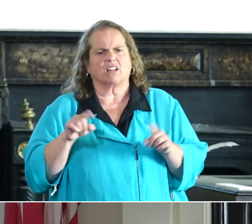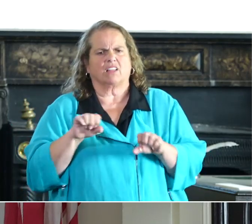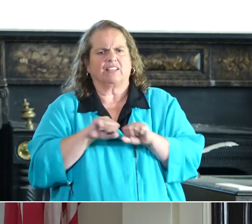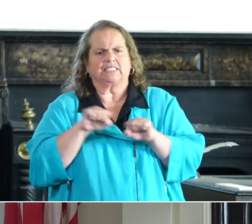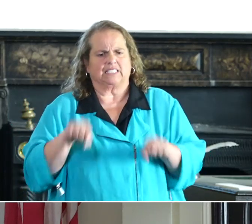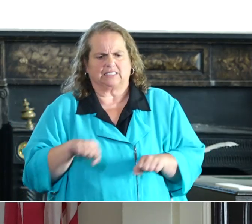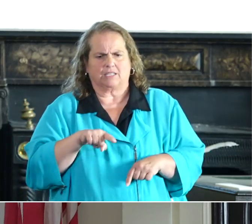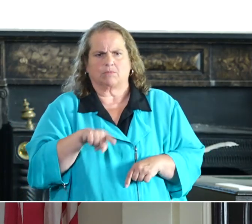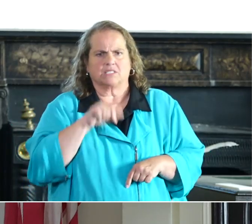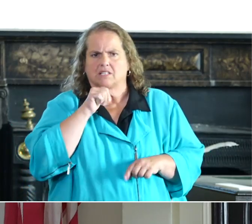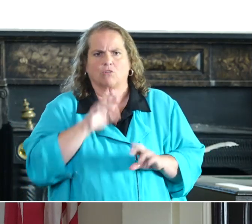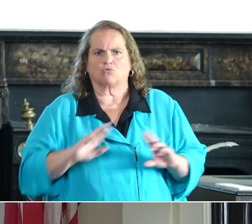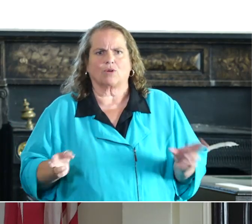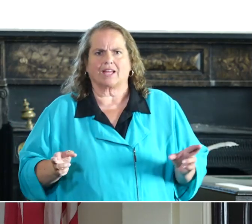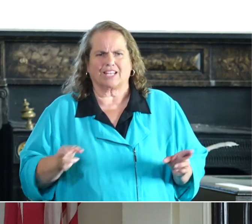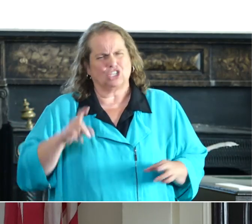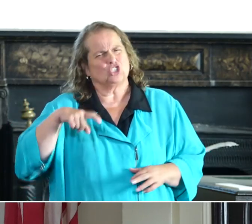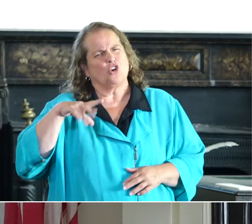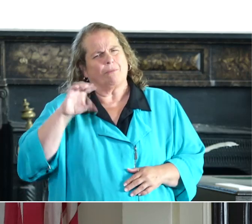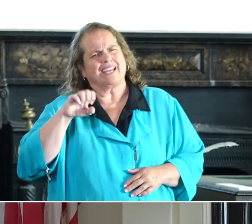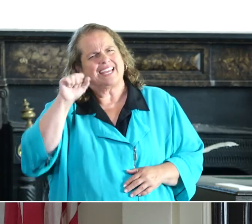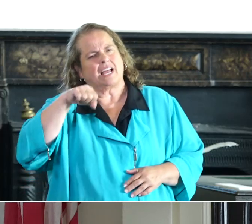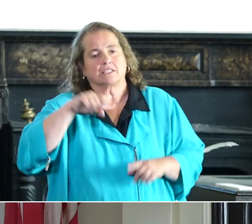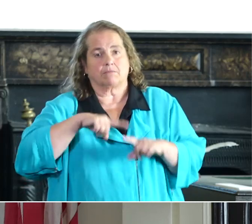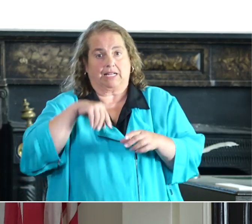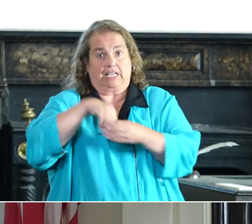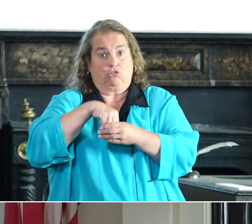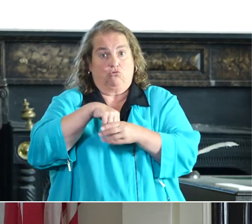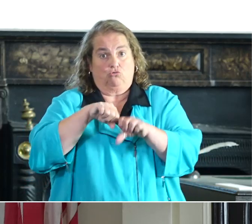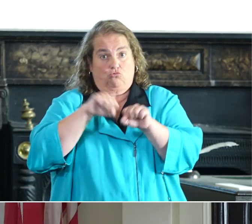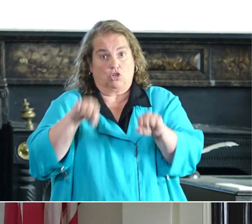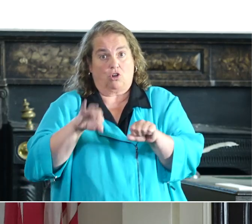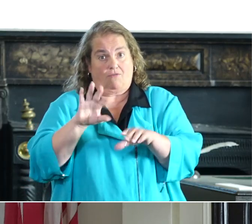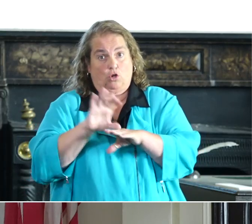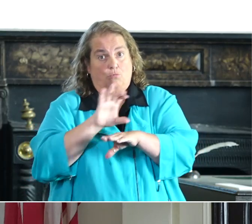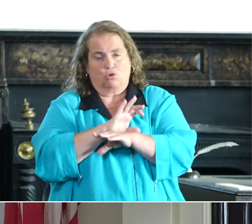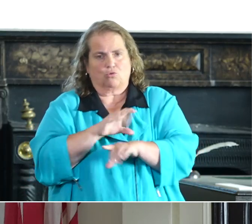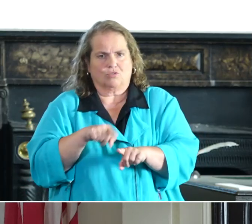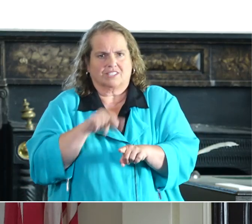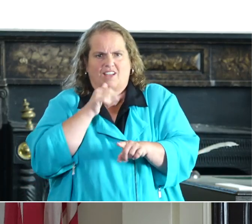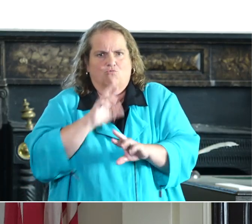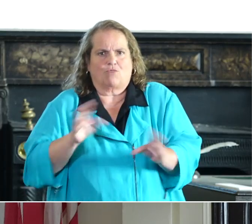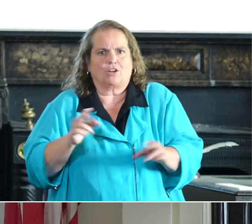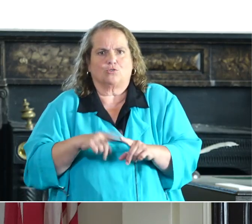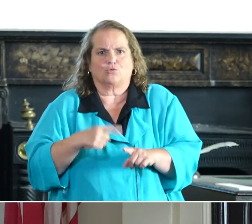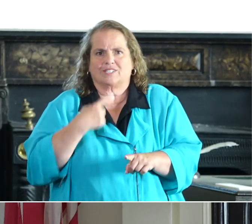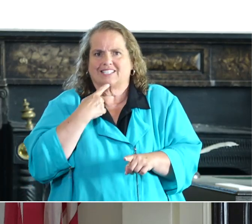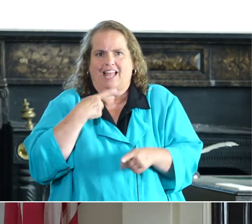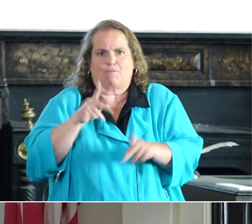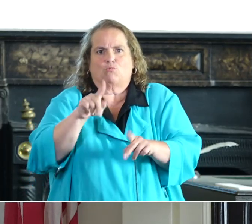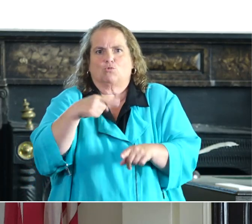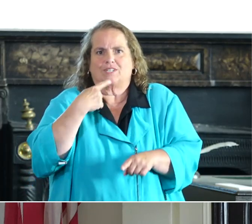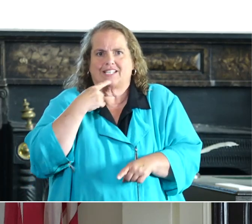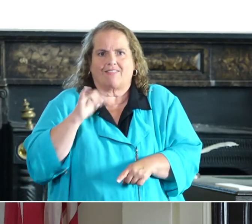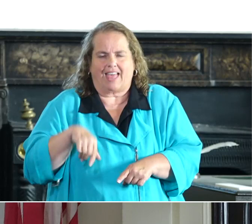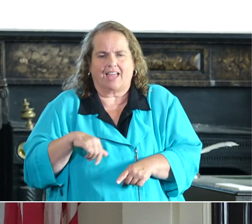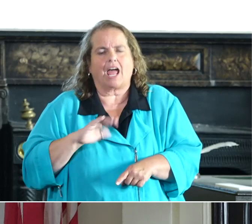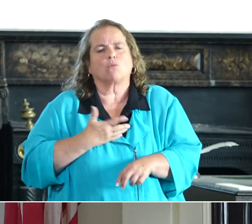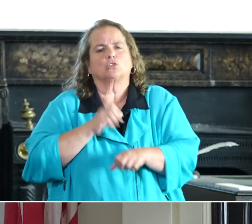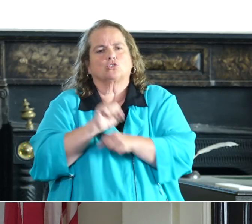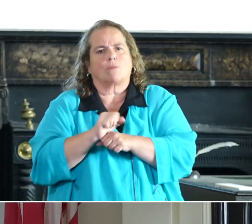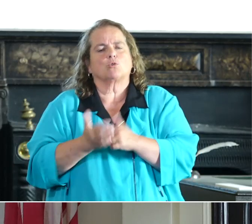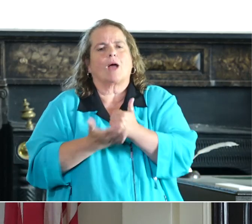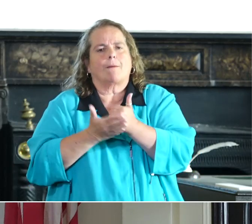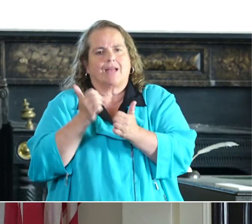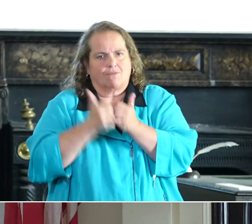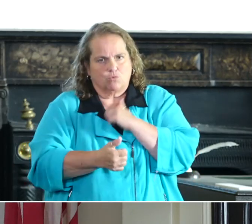there. It needs to be a yes, but the infrastructure isn't there. Our job is to help everybody,